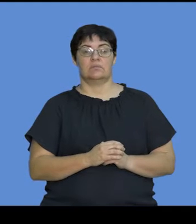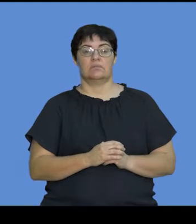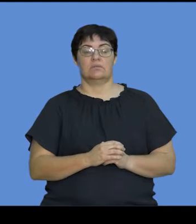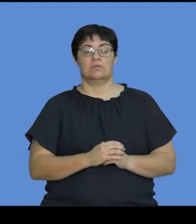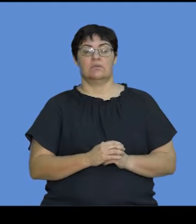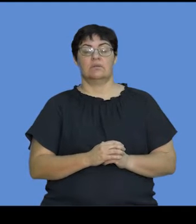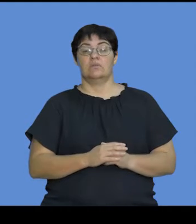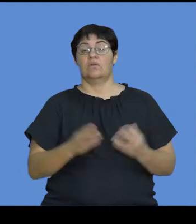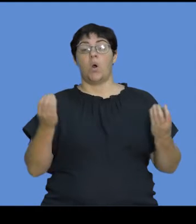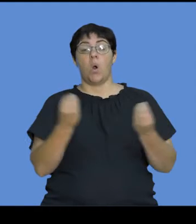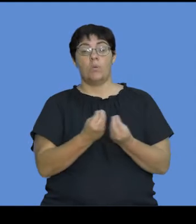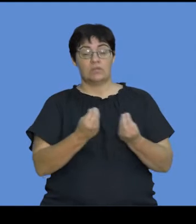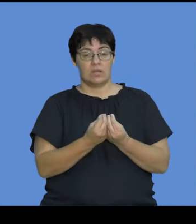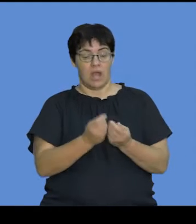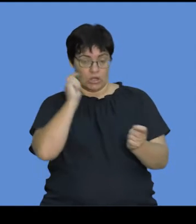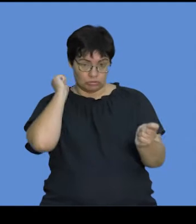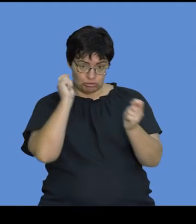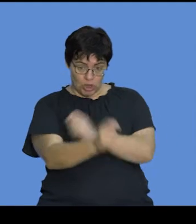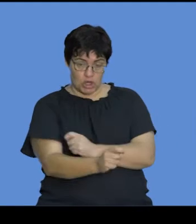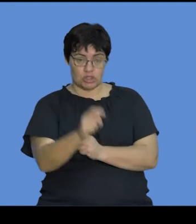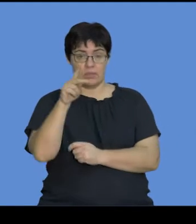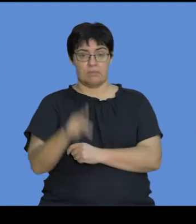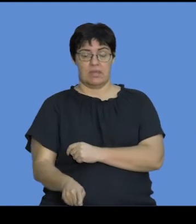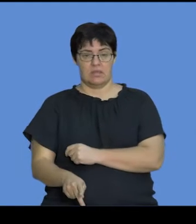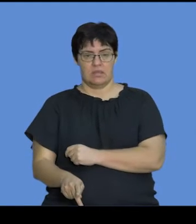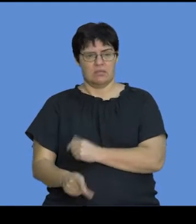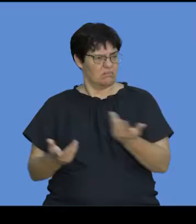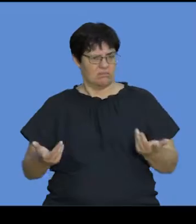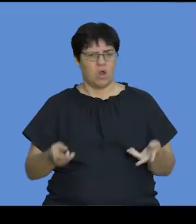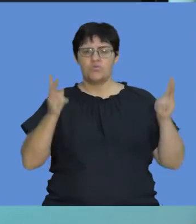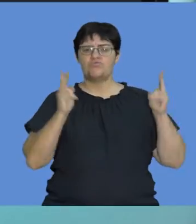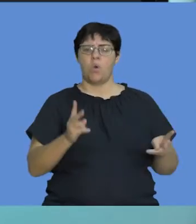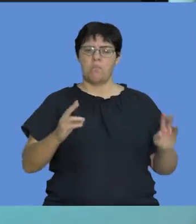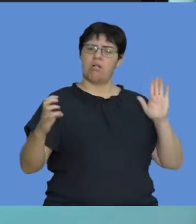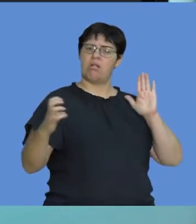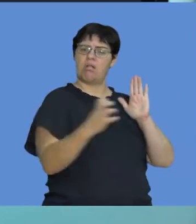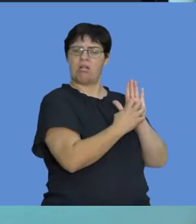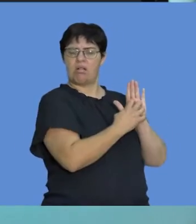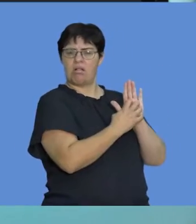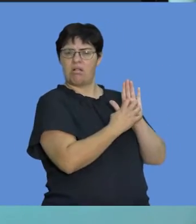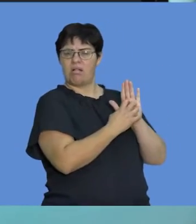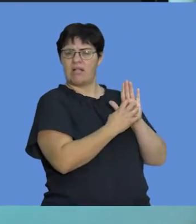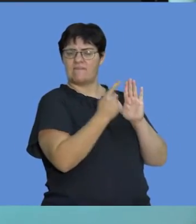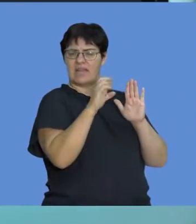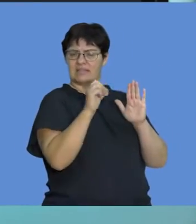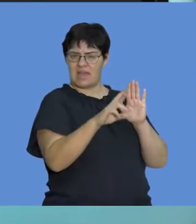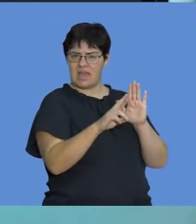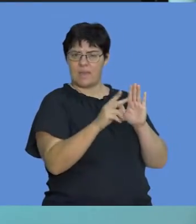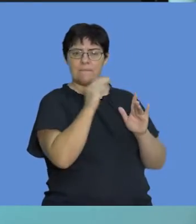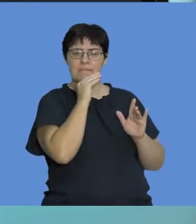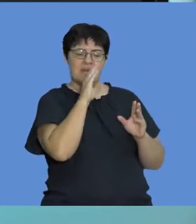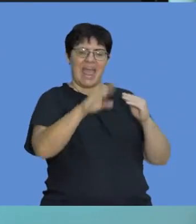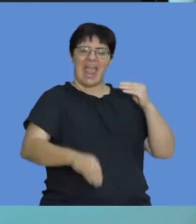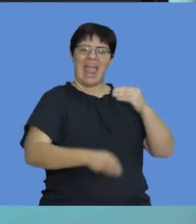the object changes momentum. Now, unlike normal vector diagrams, where you would add the